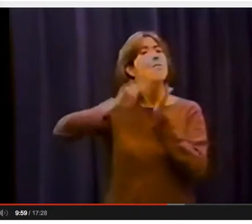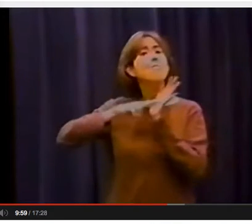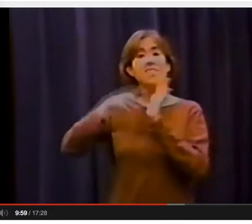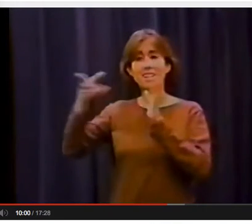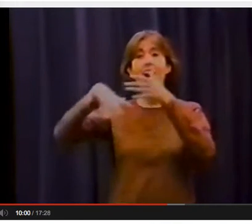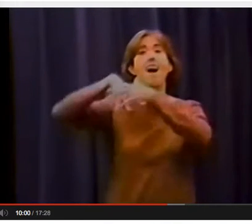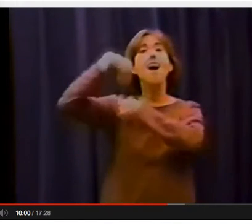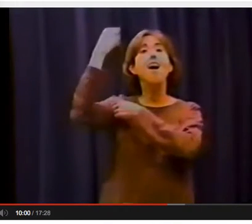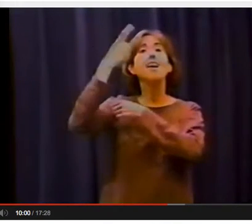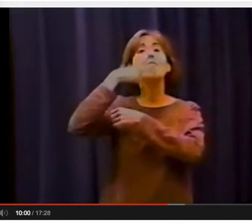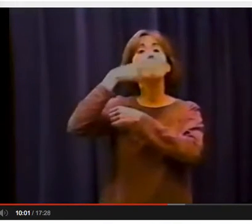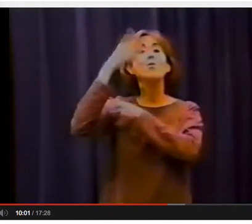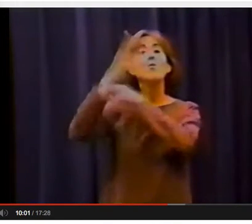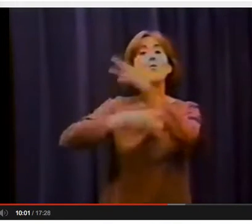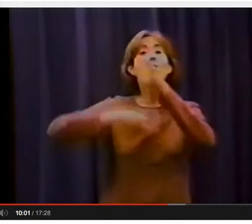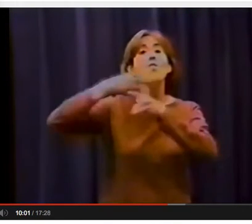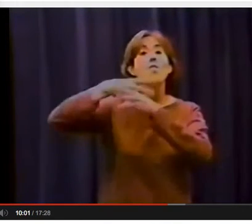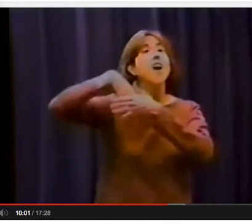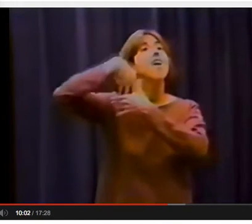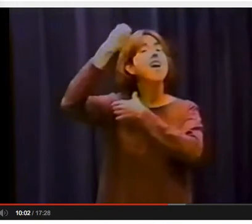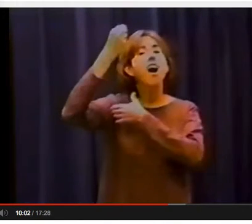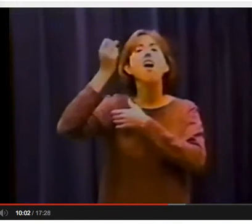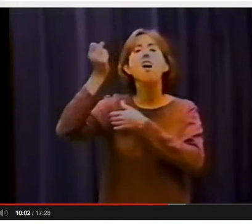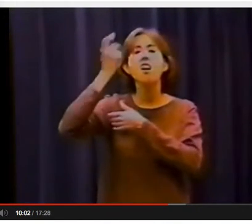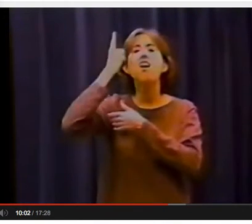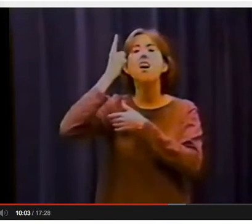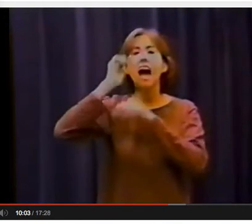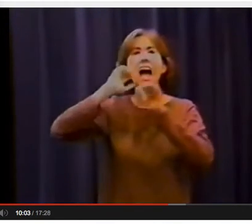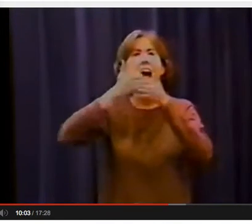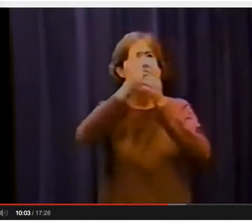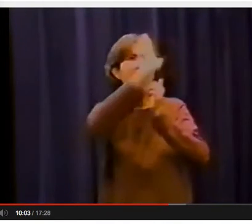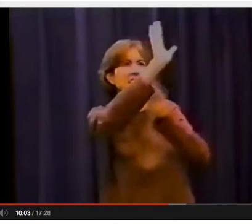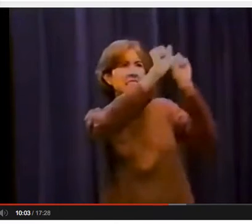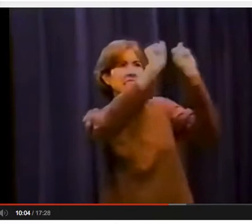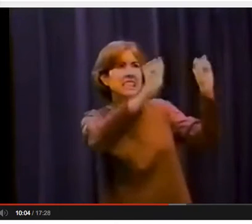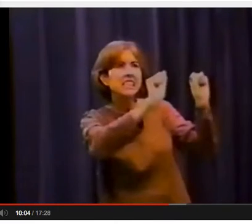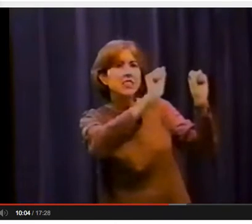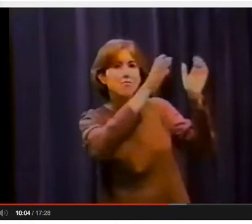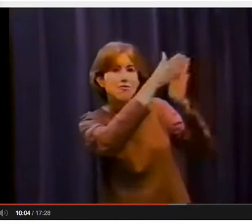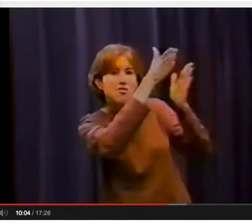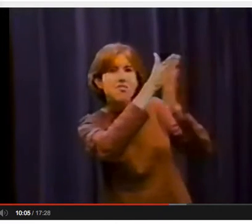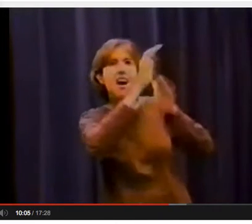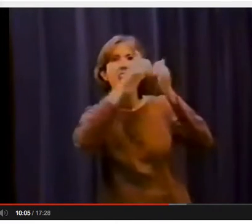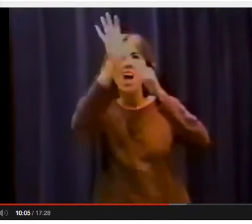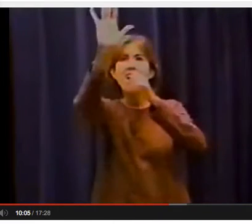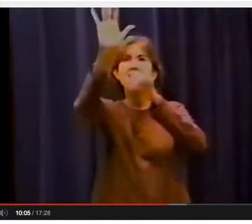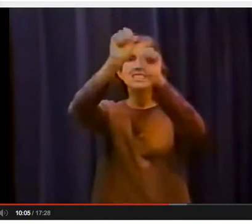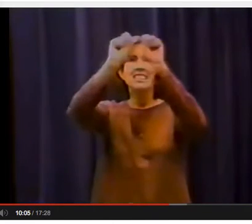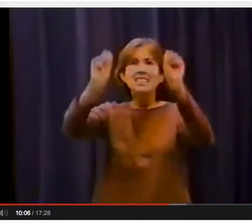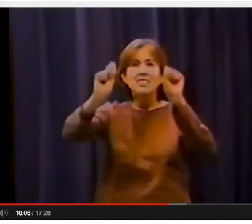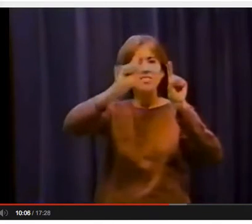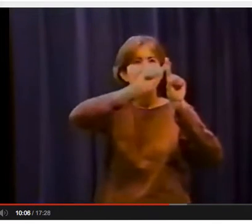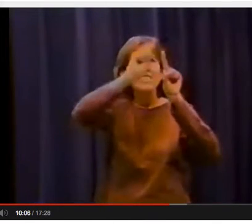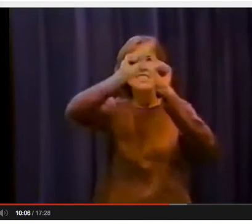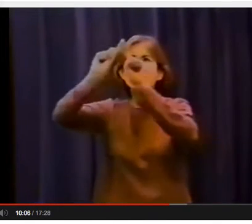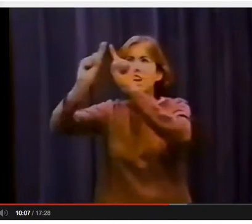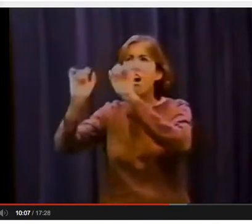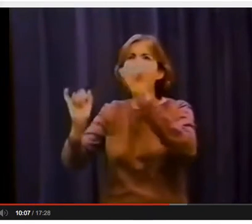So once they graduate and they leave and they go out into the hearing world, they understand how the system